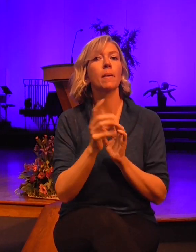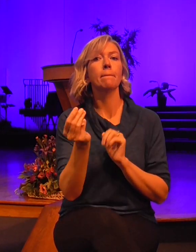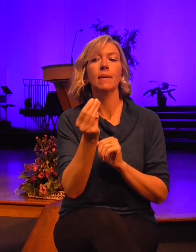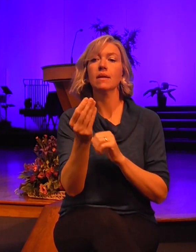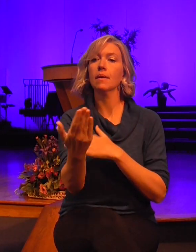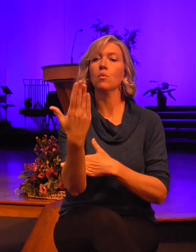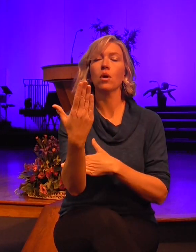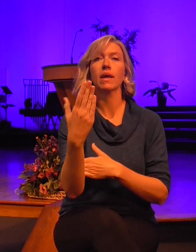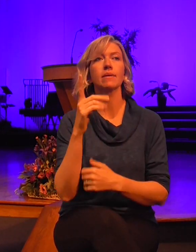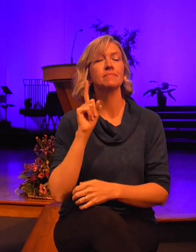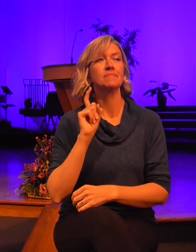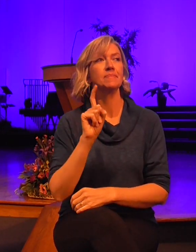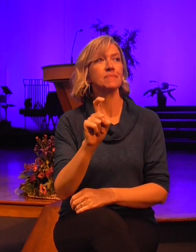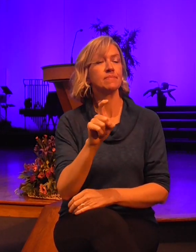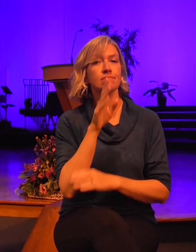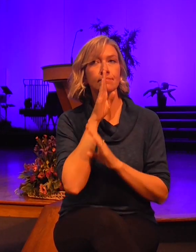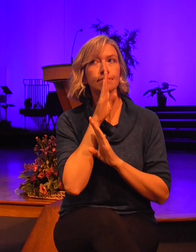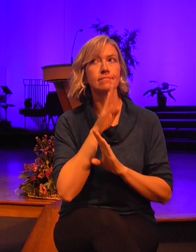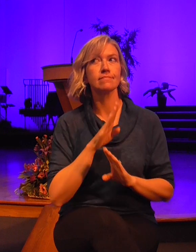word.